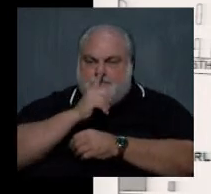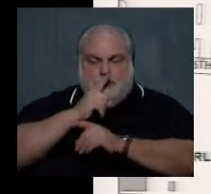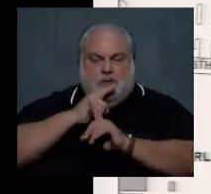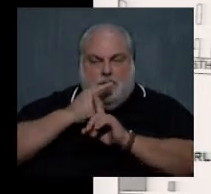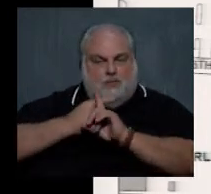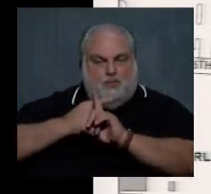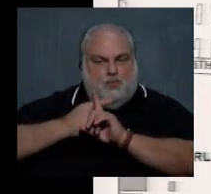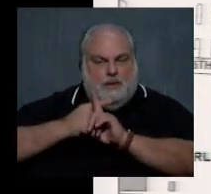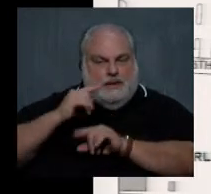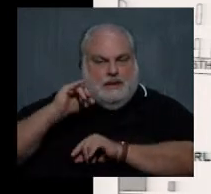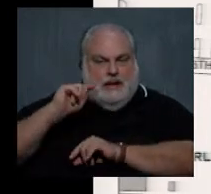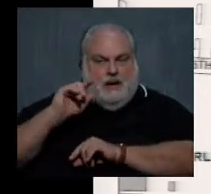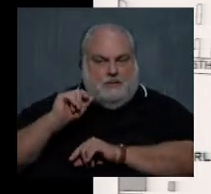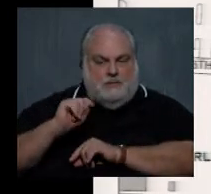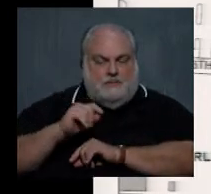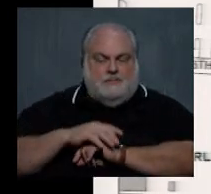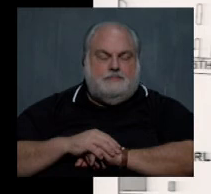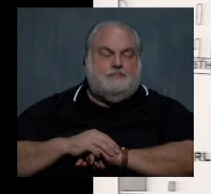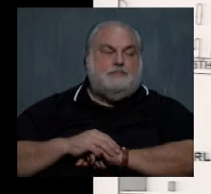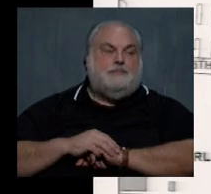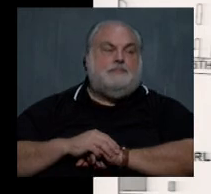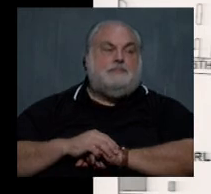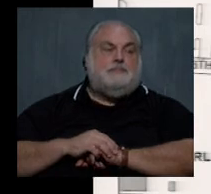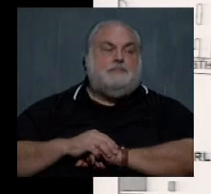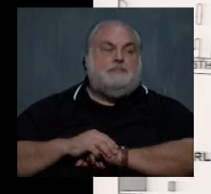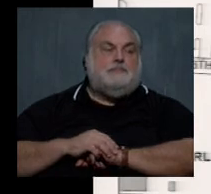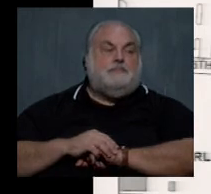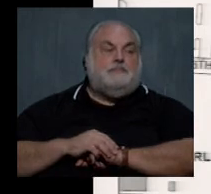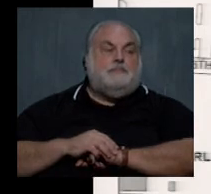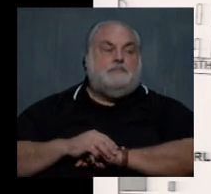written that space out, my understanding.